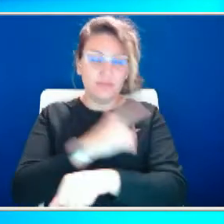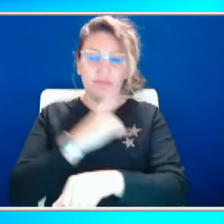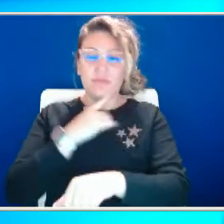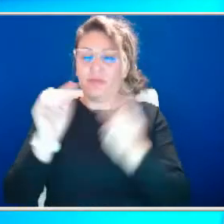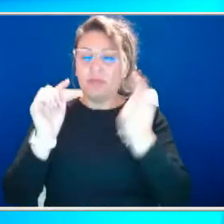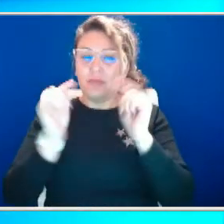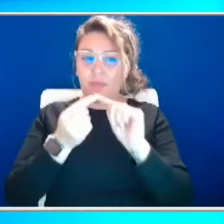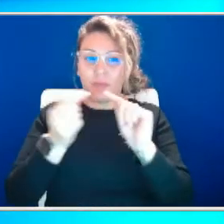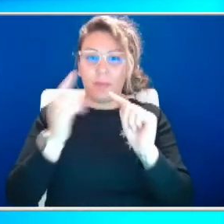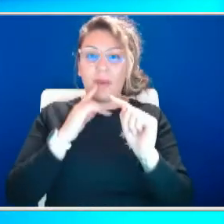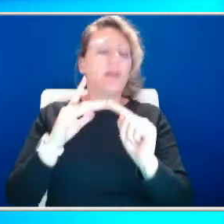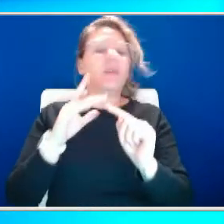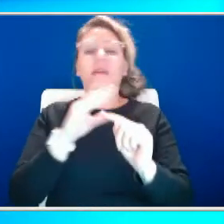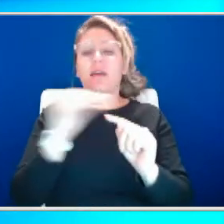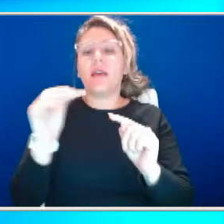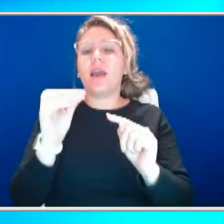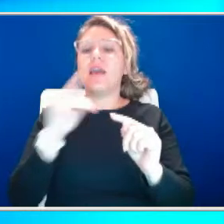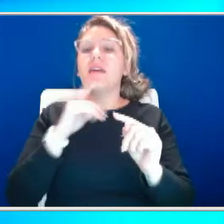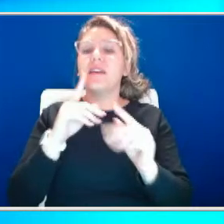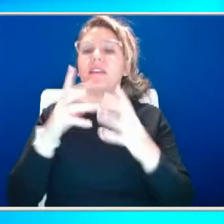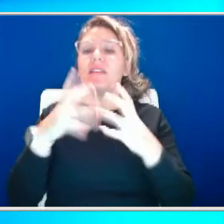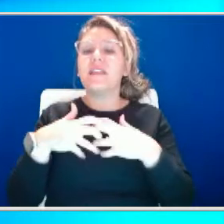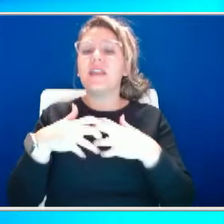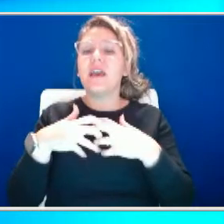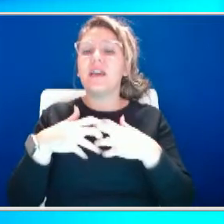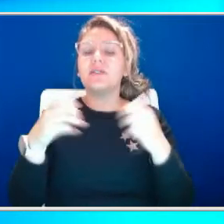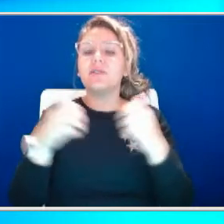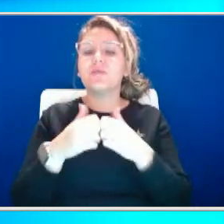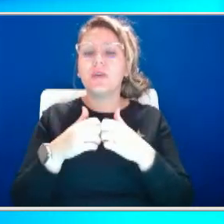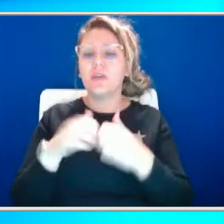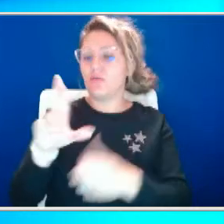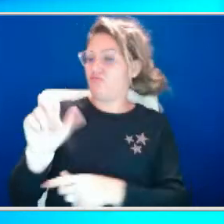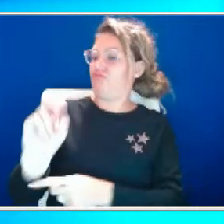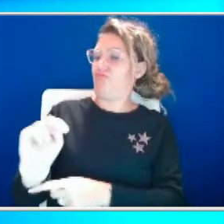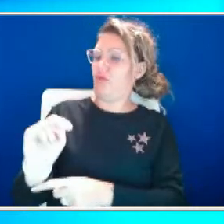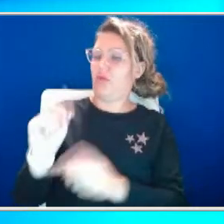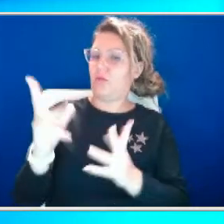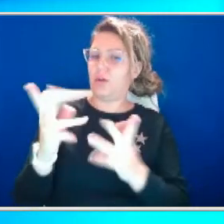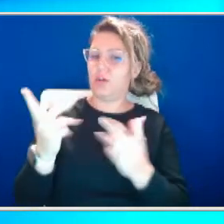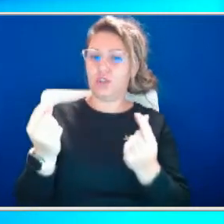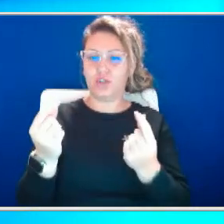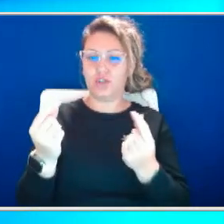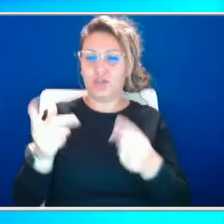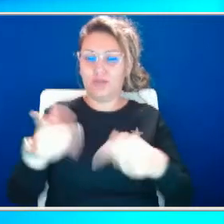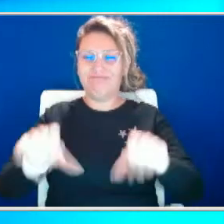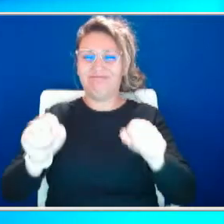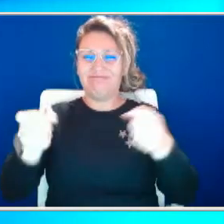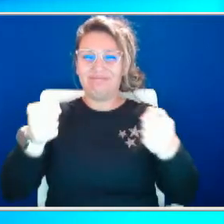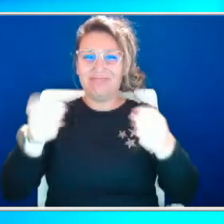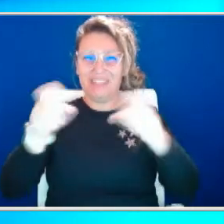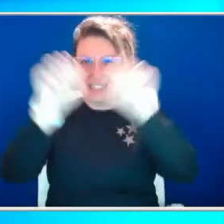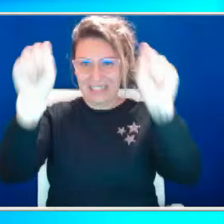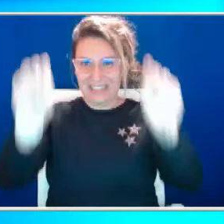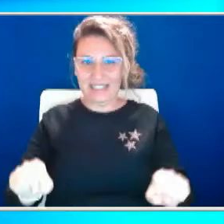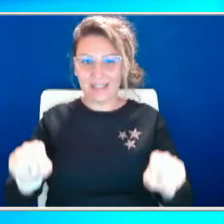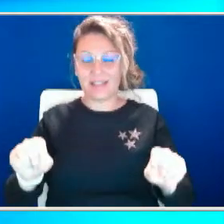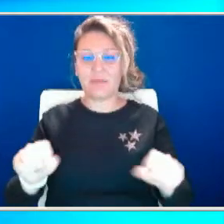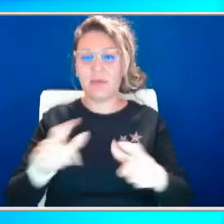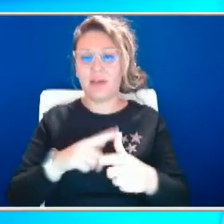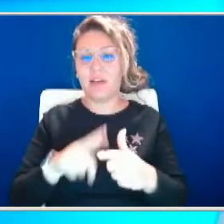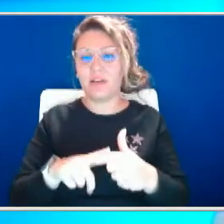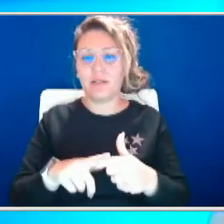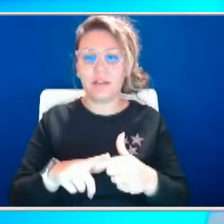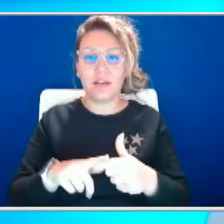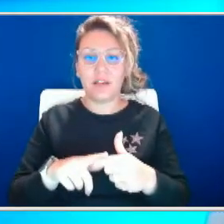do with the device that Ron had is that we actually kind of hijack that system that's kind of gone haywire, and we actually implant